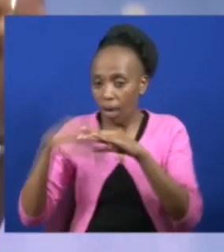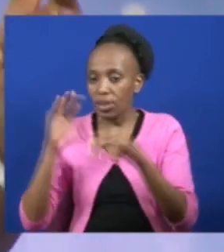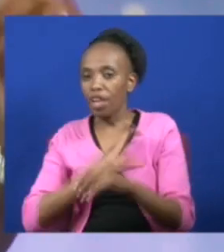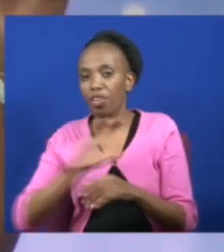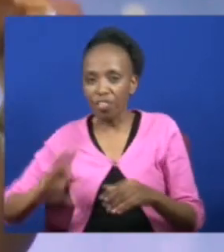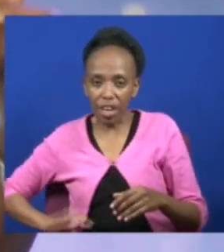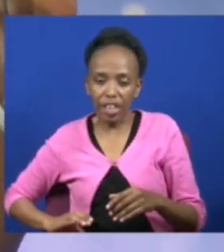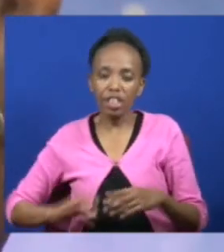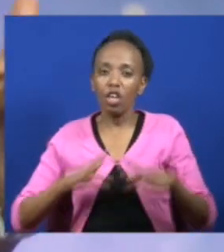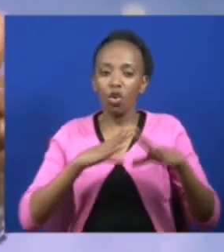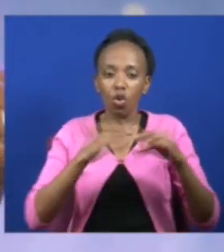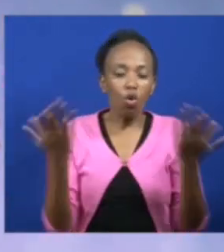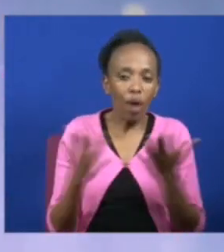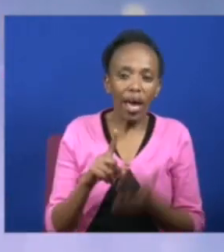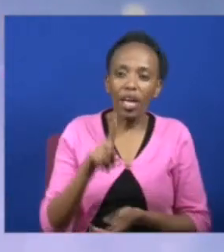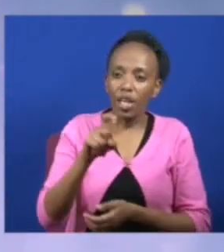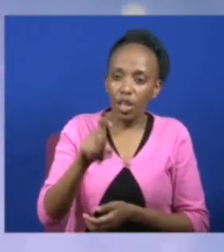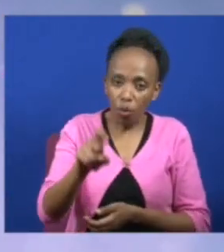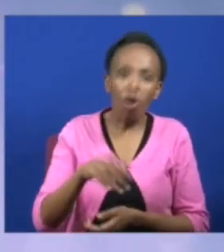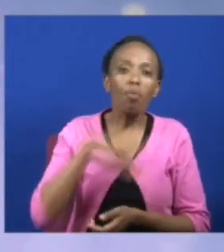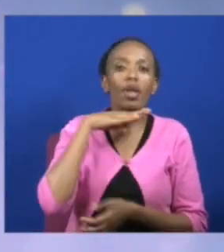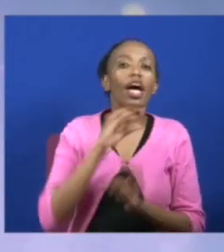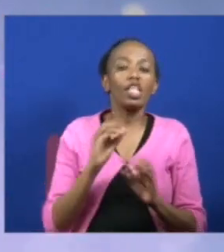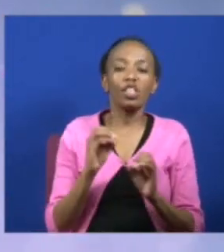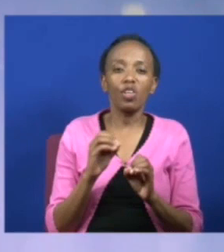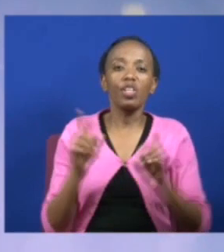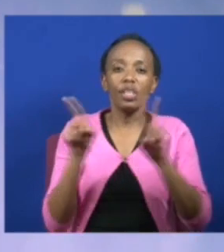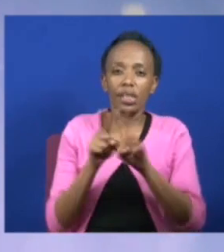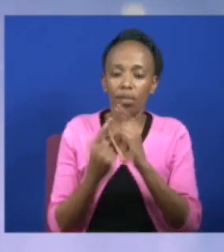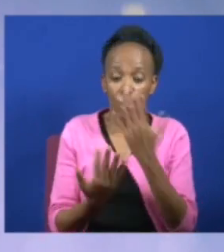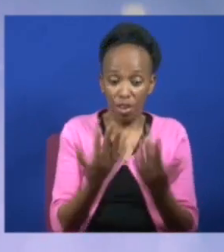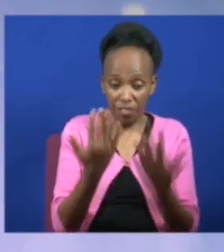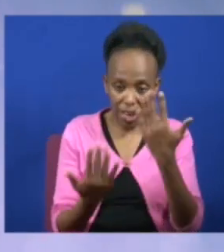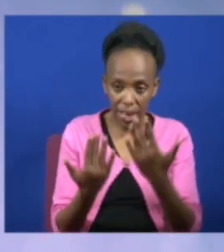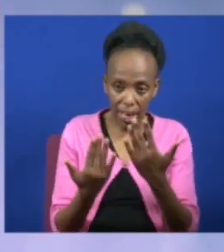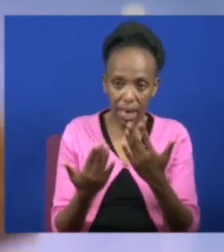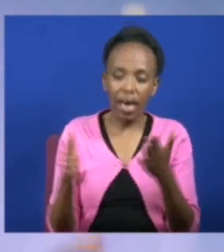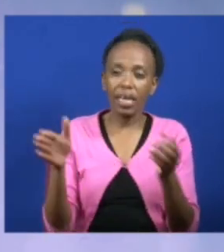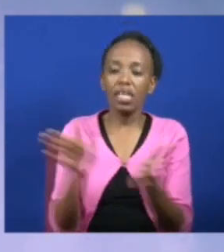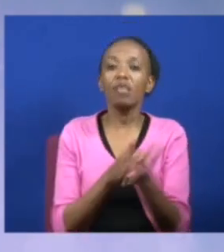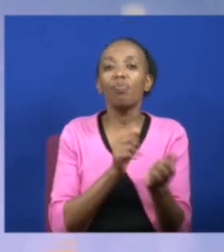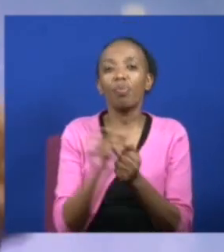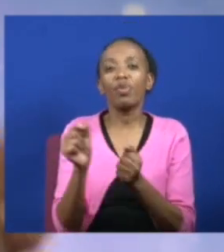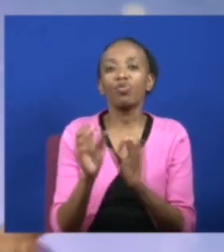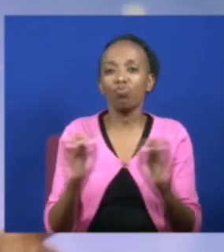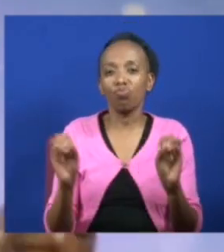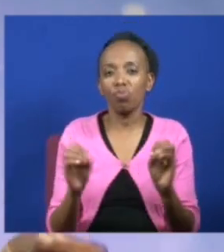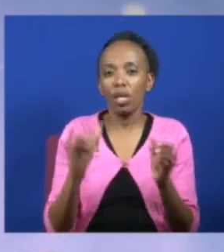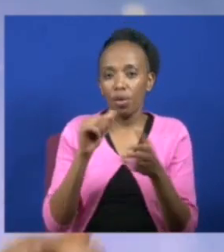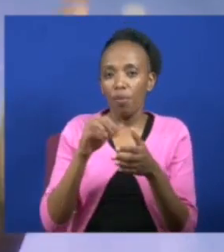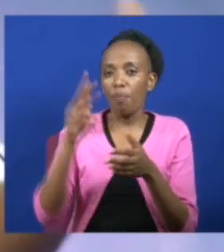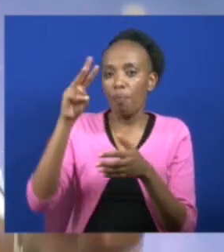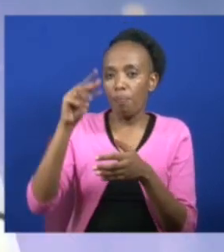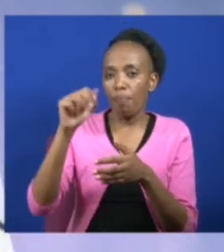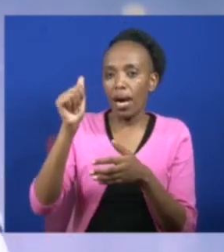Christ go where the worm does not die and the fire is not quenched. That's what Mark